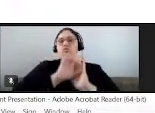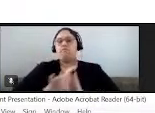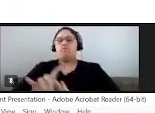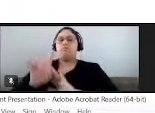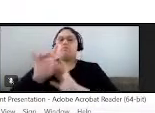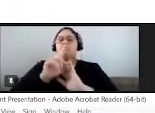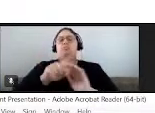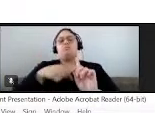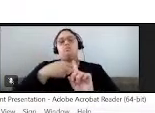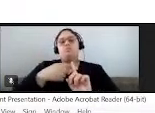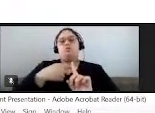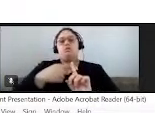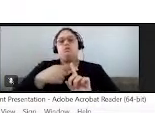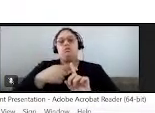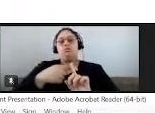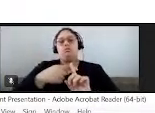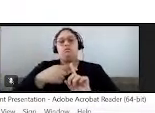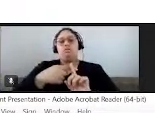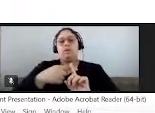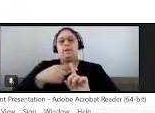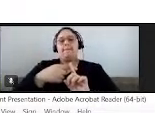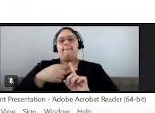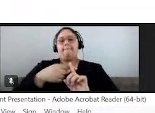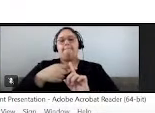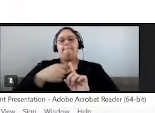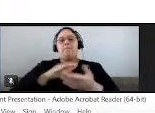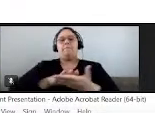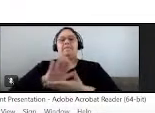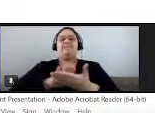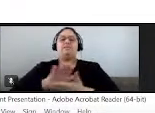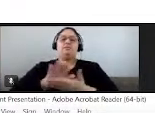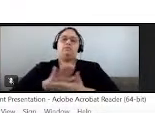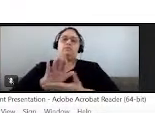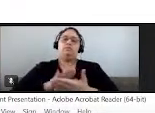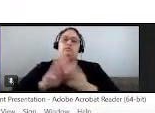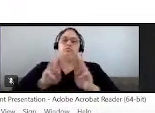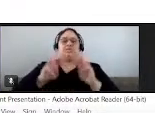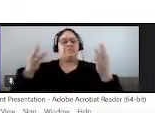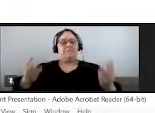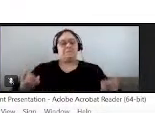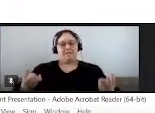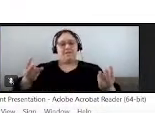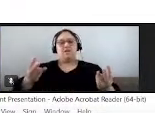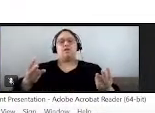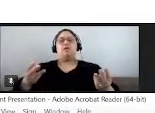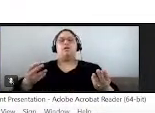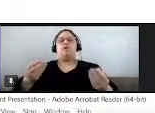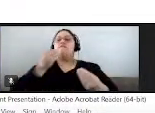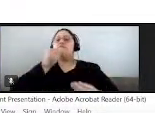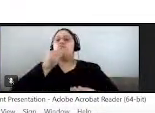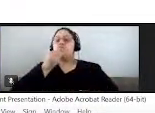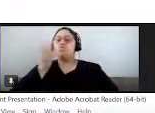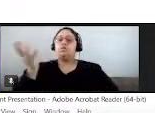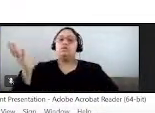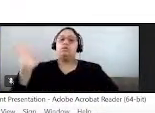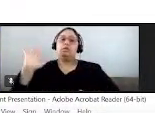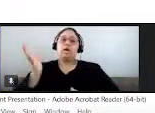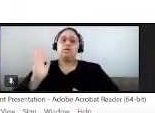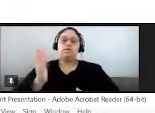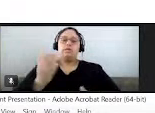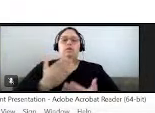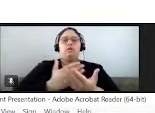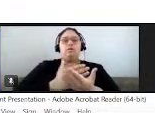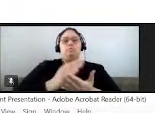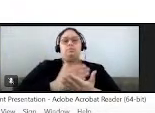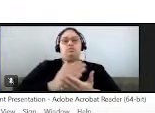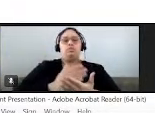advertising as well as printed media. The catering is also split between